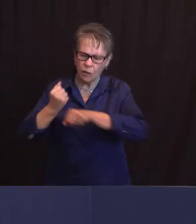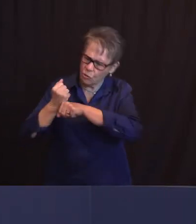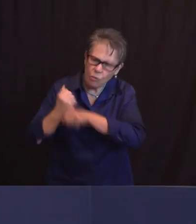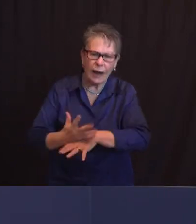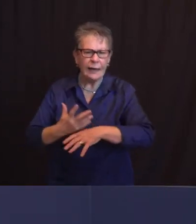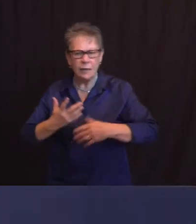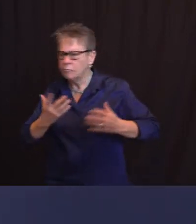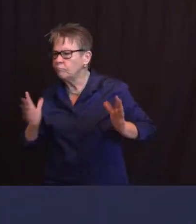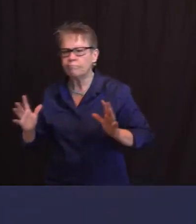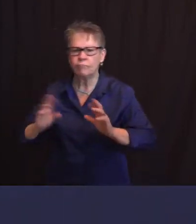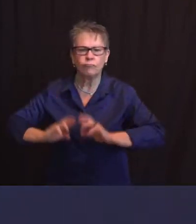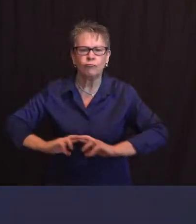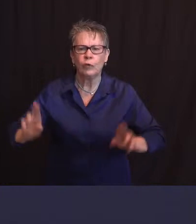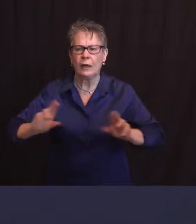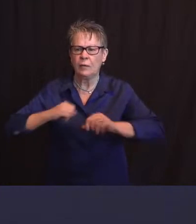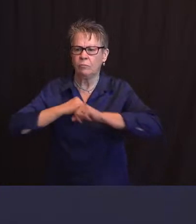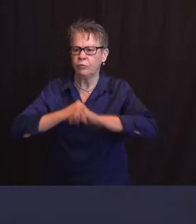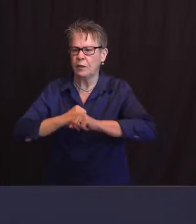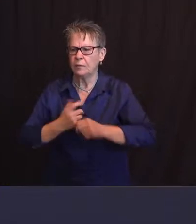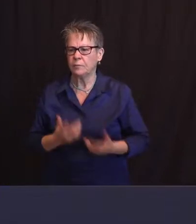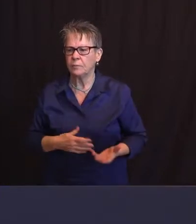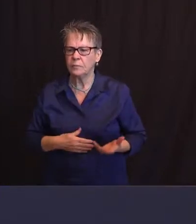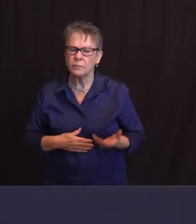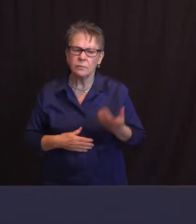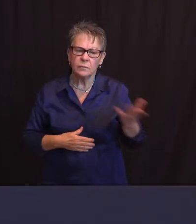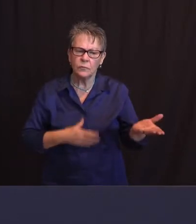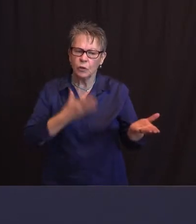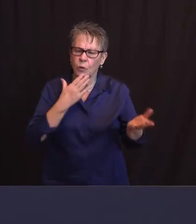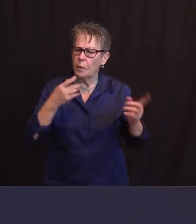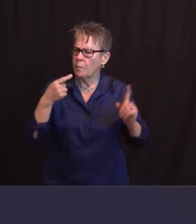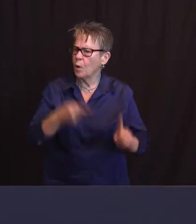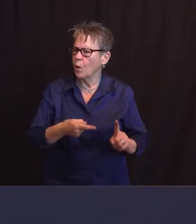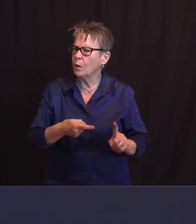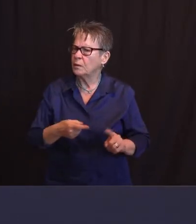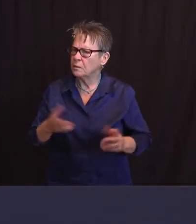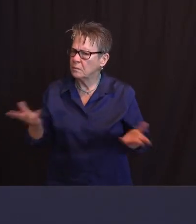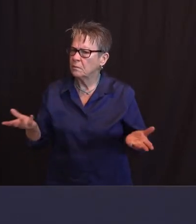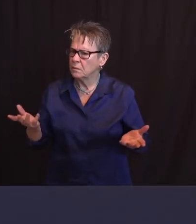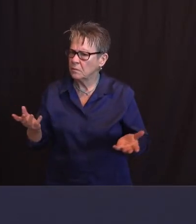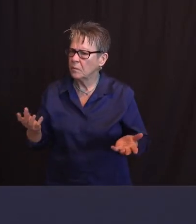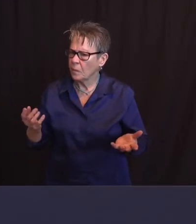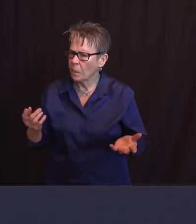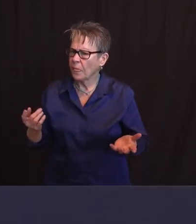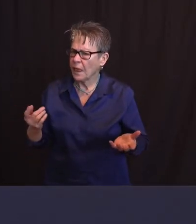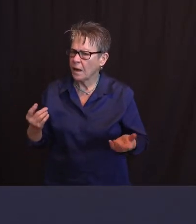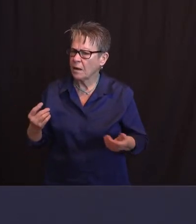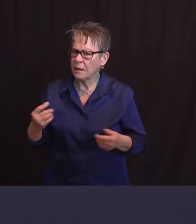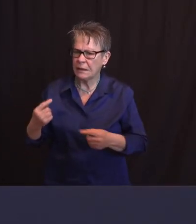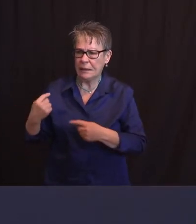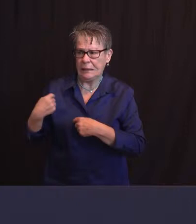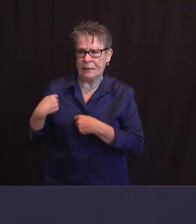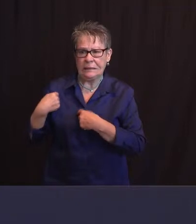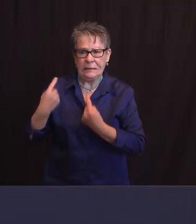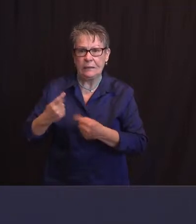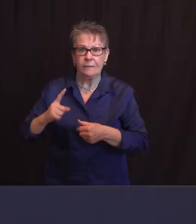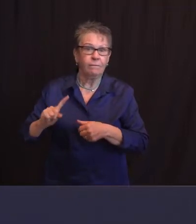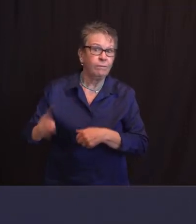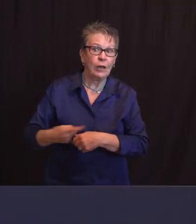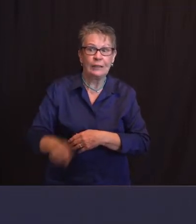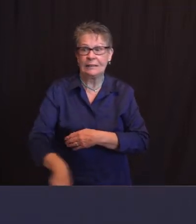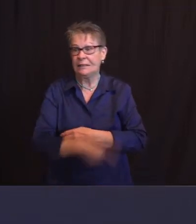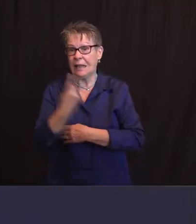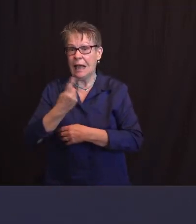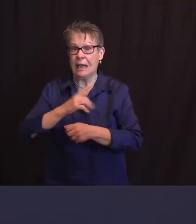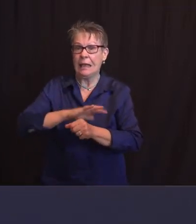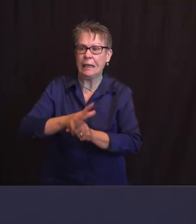fair thematic point to make. We have since day one committed to preparing for the worst. That is for